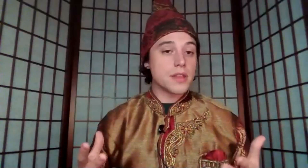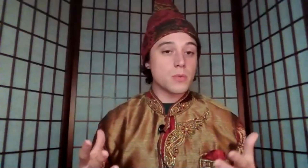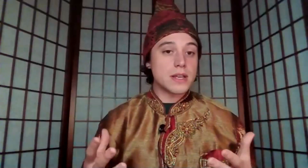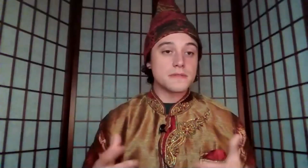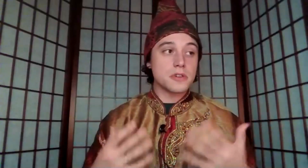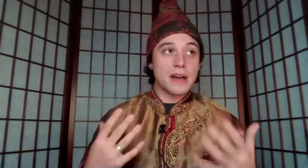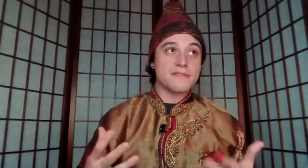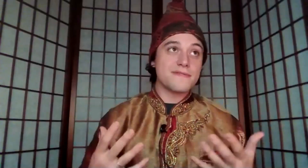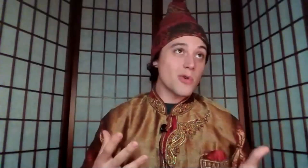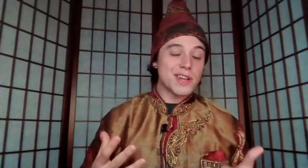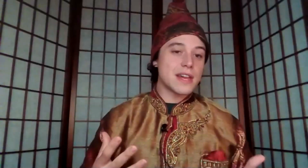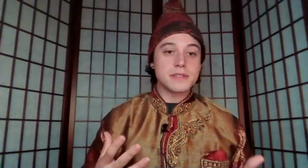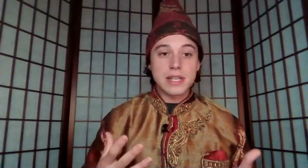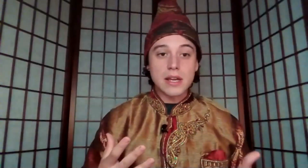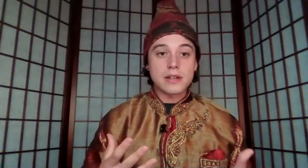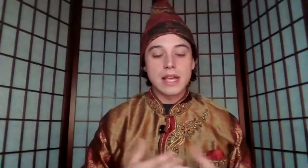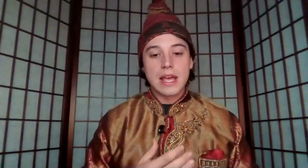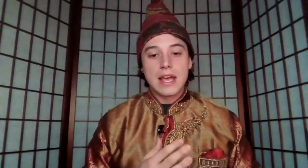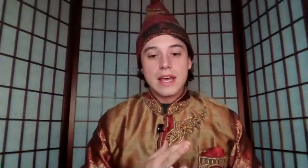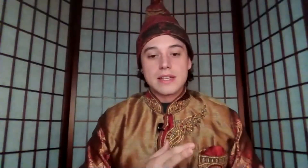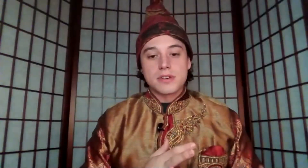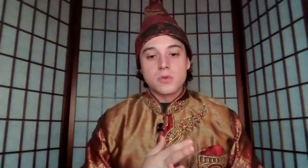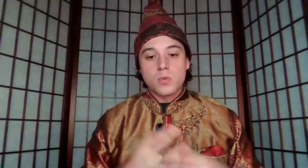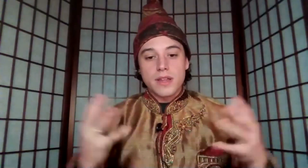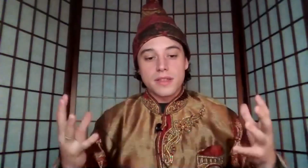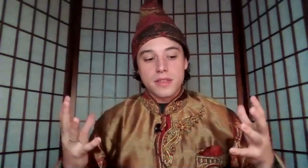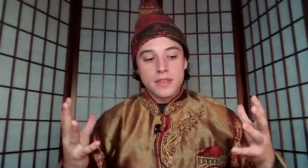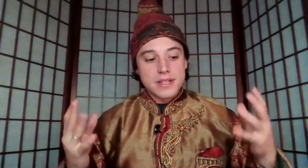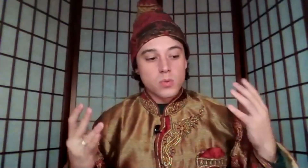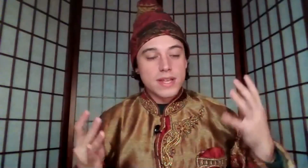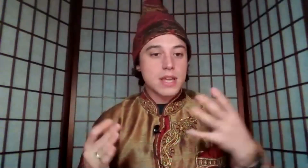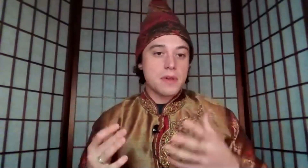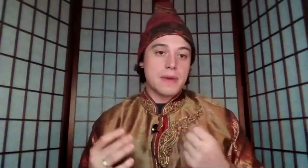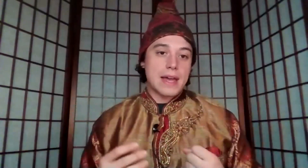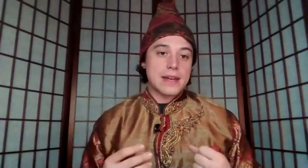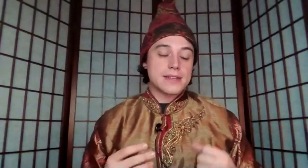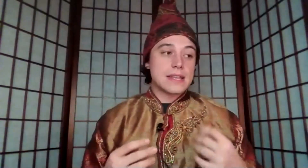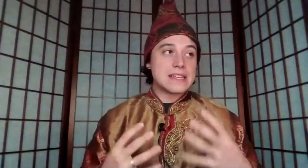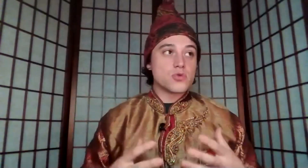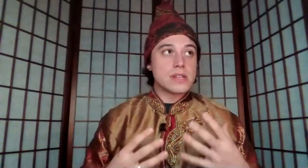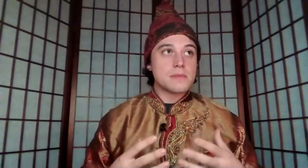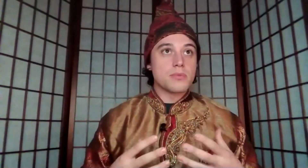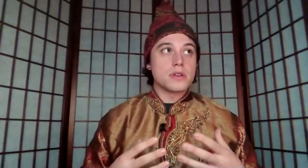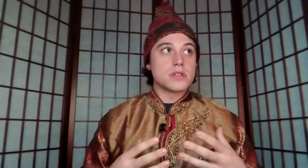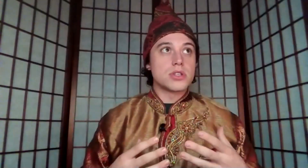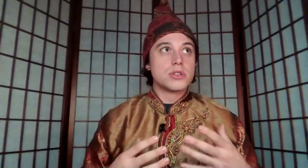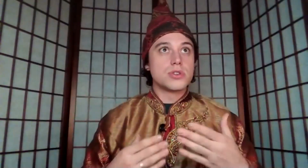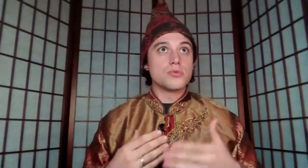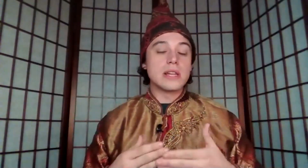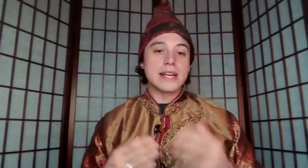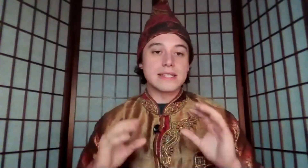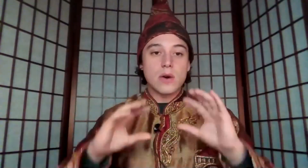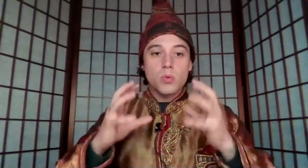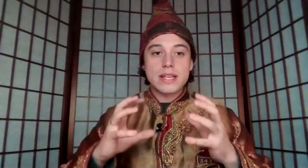spirituality around the wind for about 40,000 years. So with this wind coming back on, it's really important